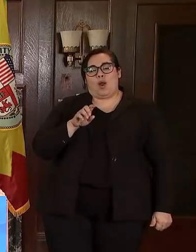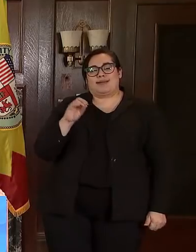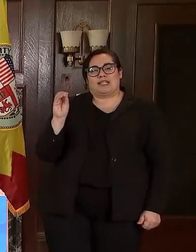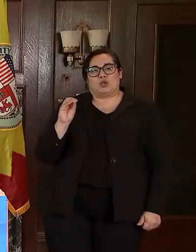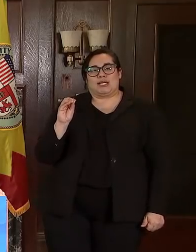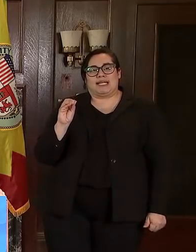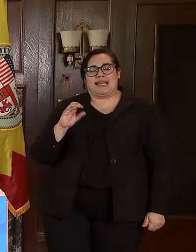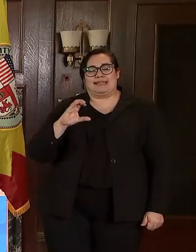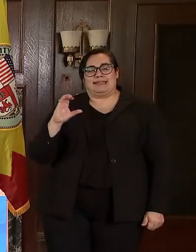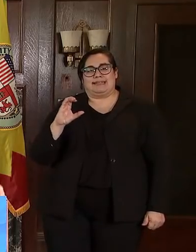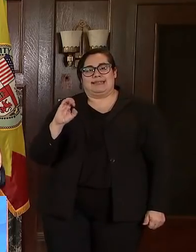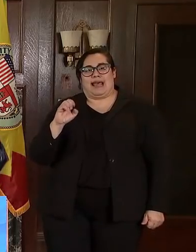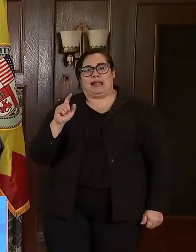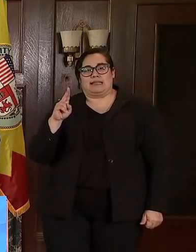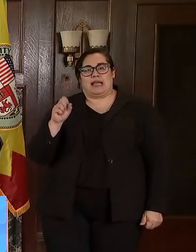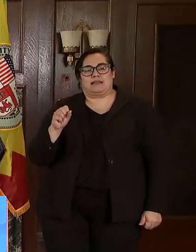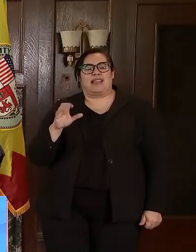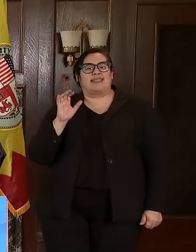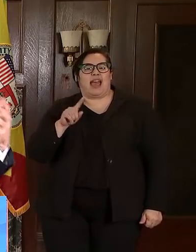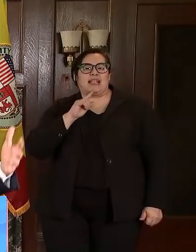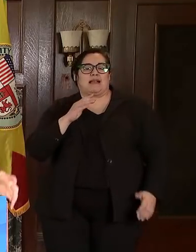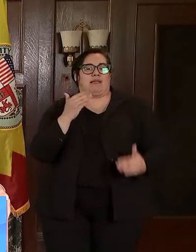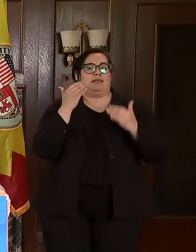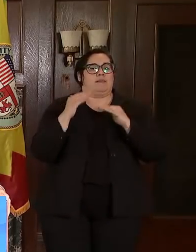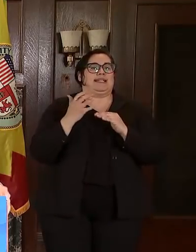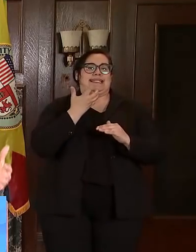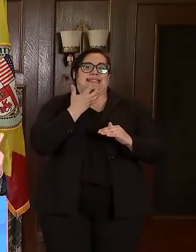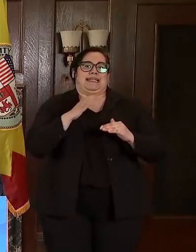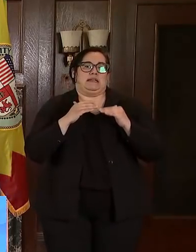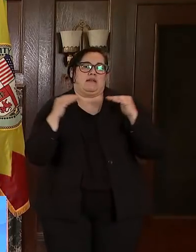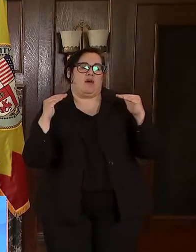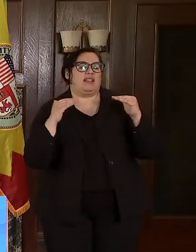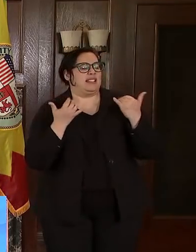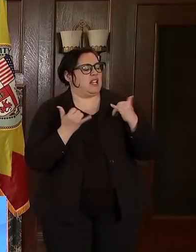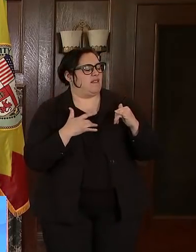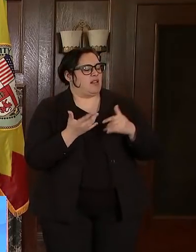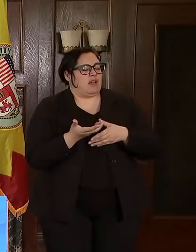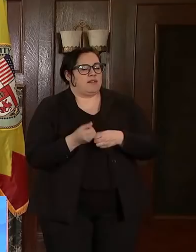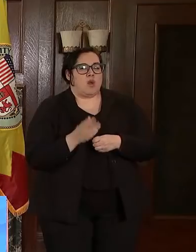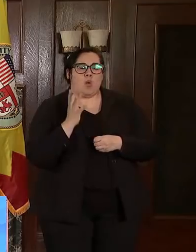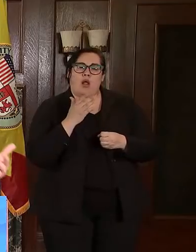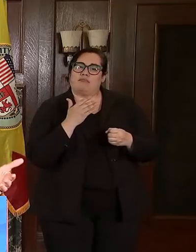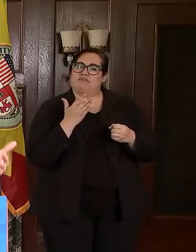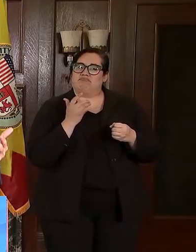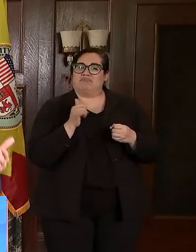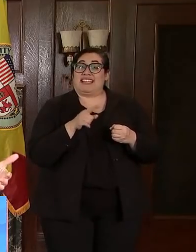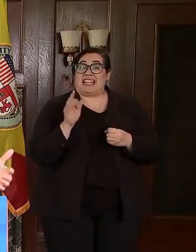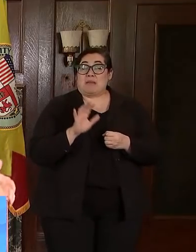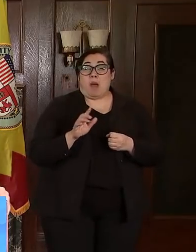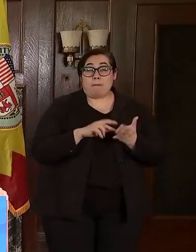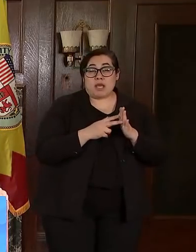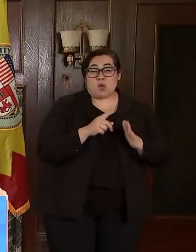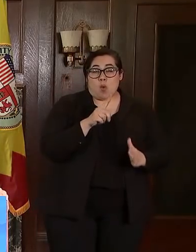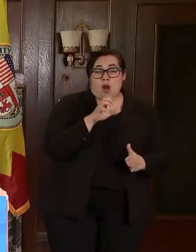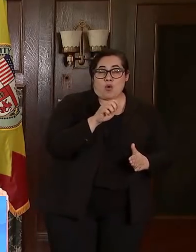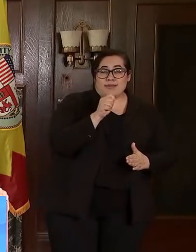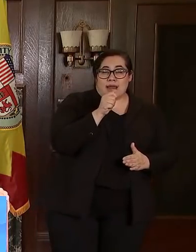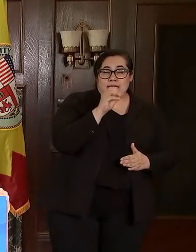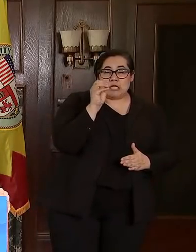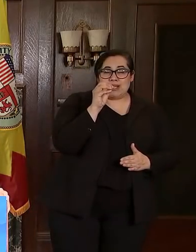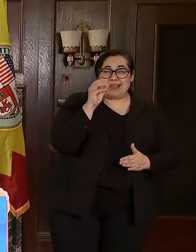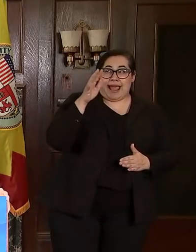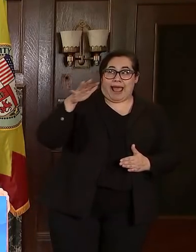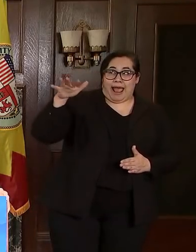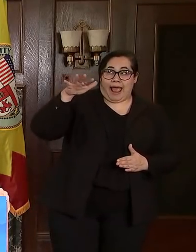degrees Celsius is the limit of the heat, and they still feel very confident it's nowhere close. That's about 110 degrees